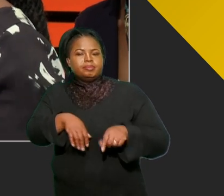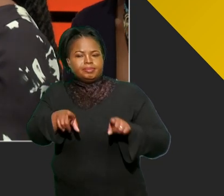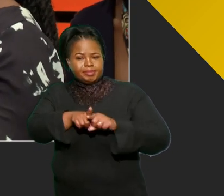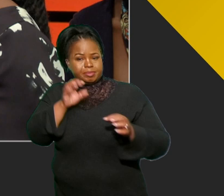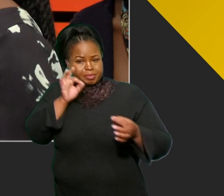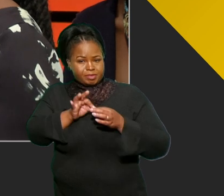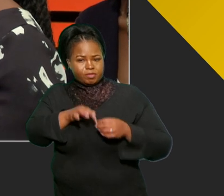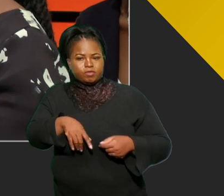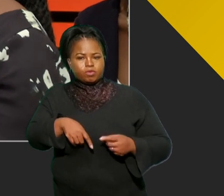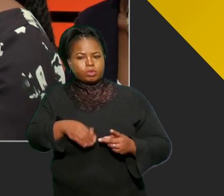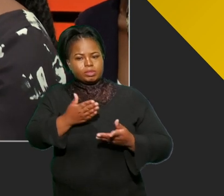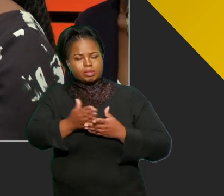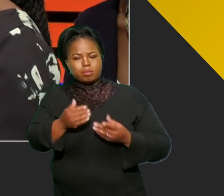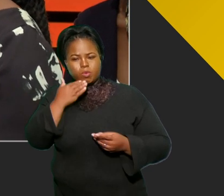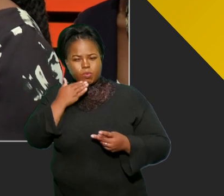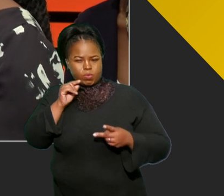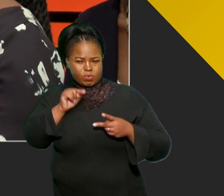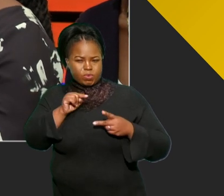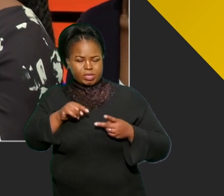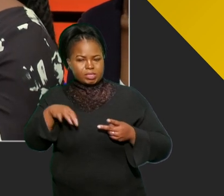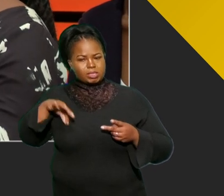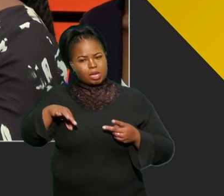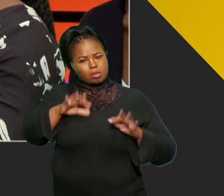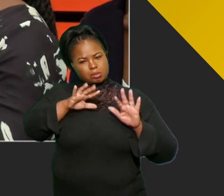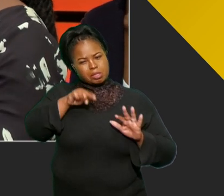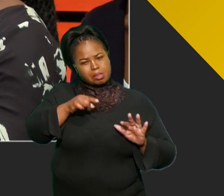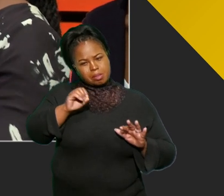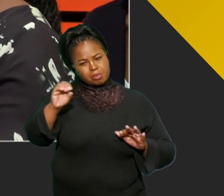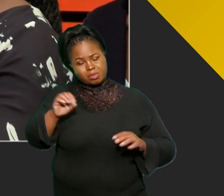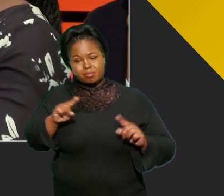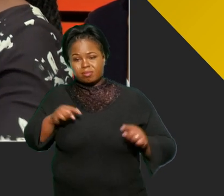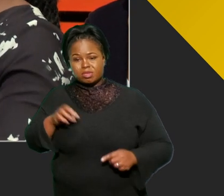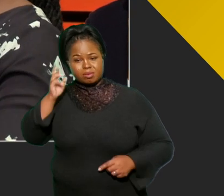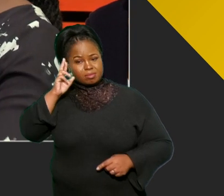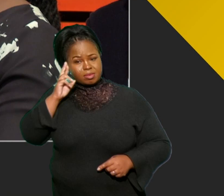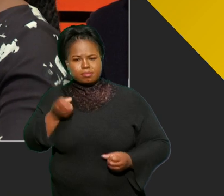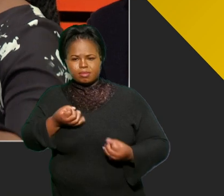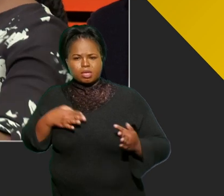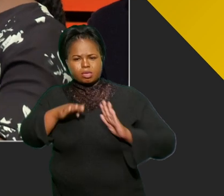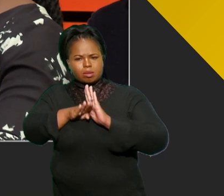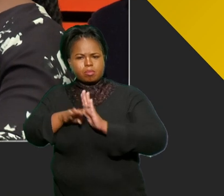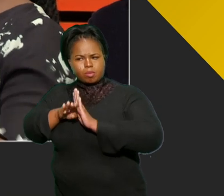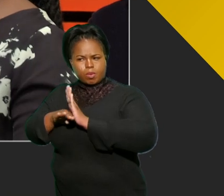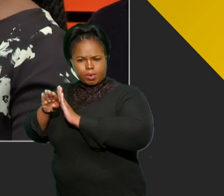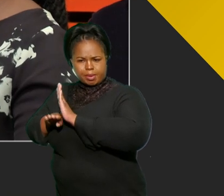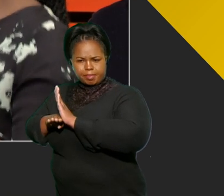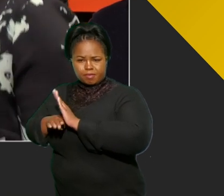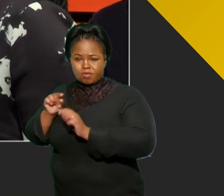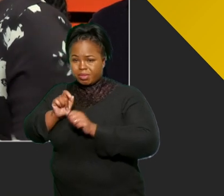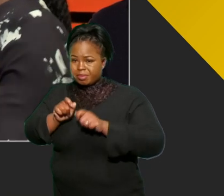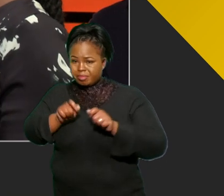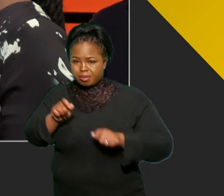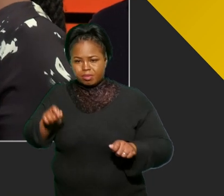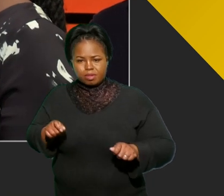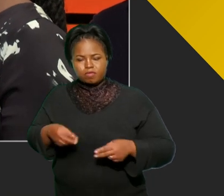specifically for that so-called missing middle. Mm. But with that said, I do note that governments, a lot of the programs that are channeled towards such people are very